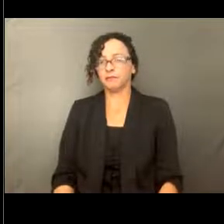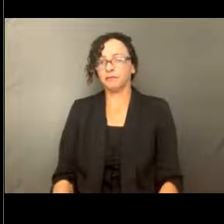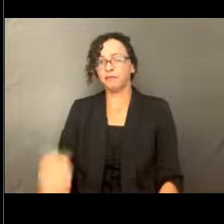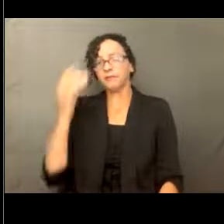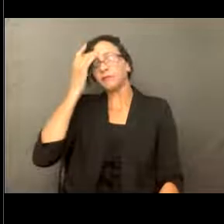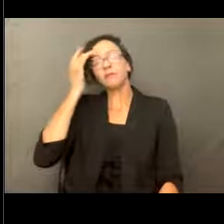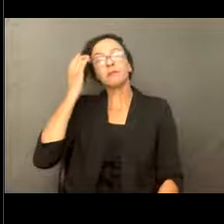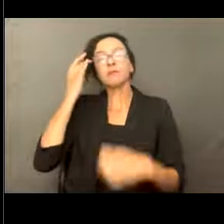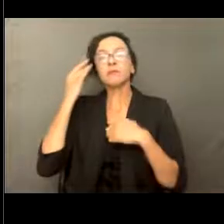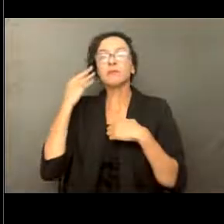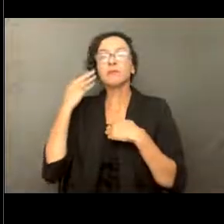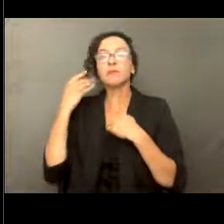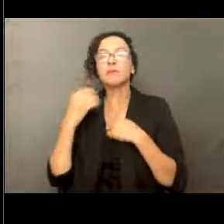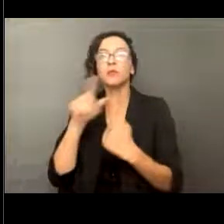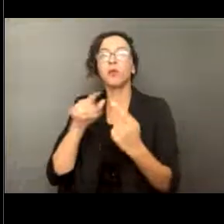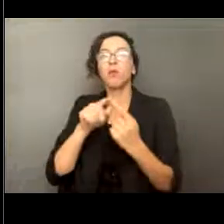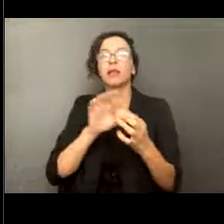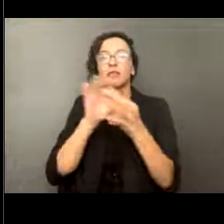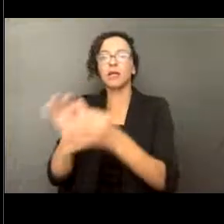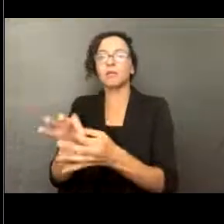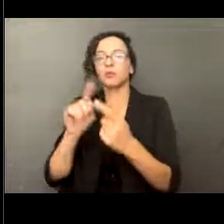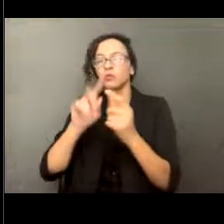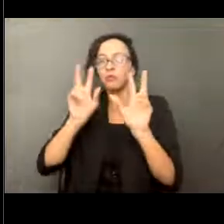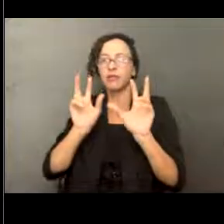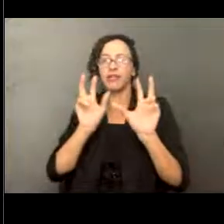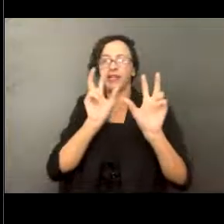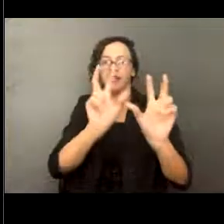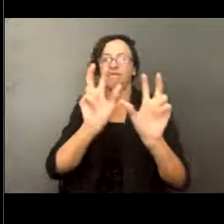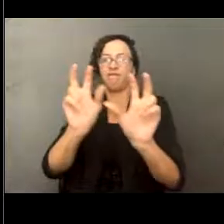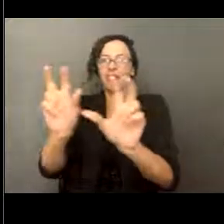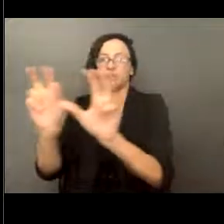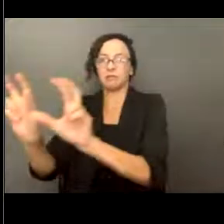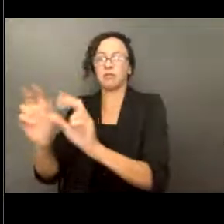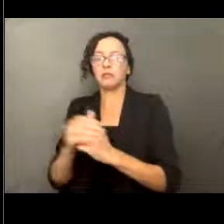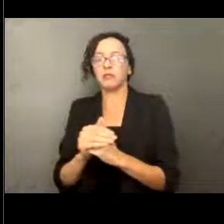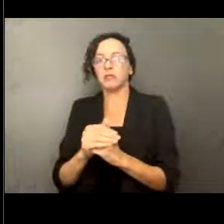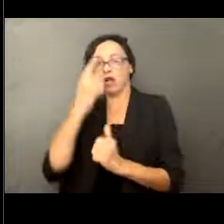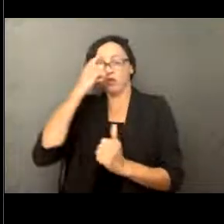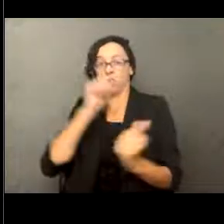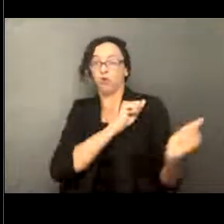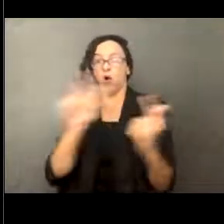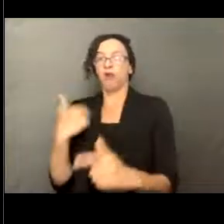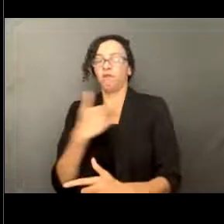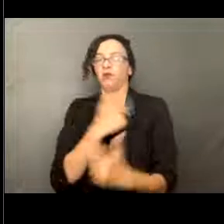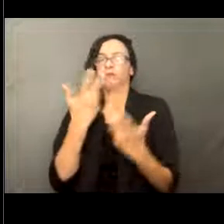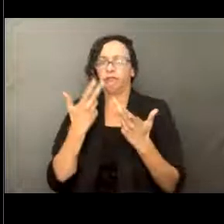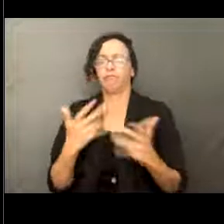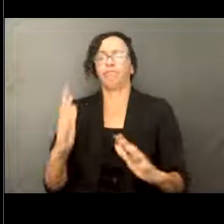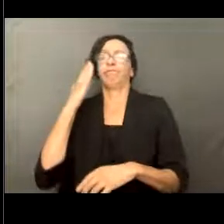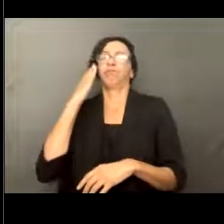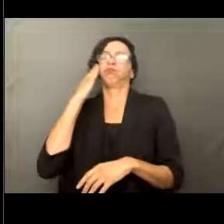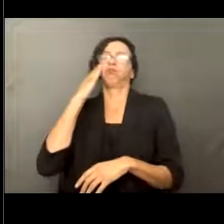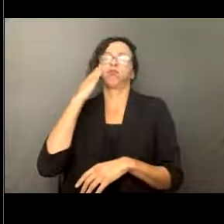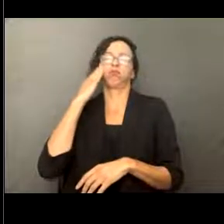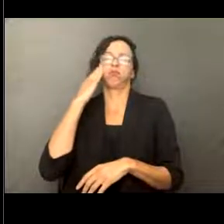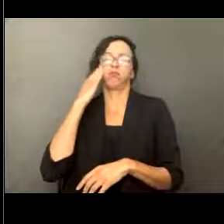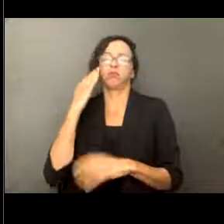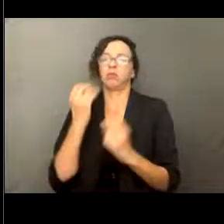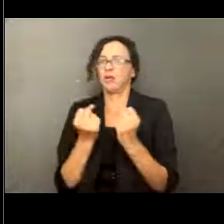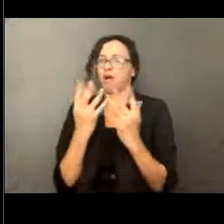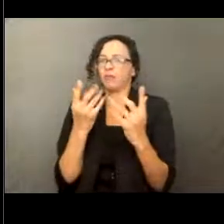When it comes to investments, I think all of us are well aware of just how much is happening in this space